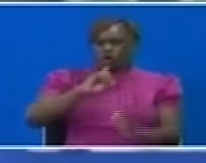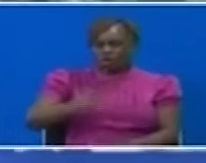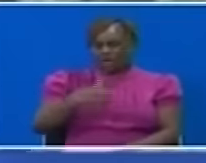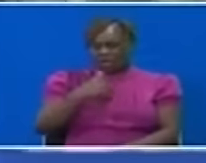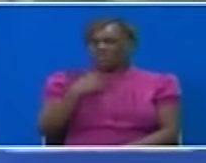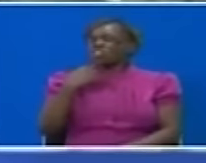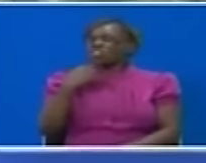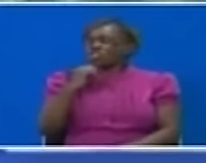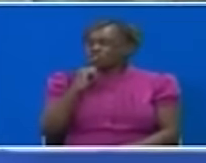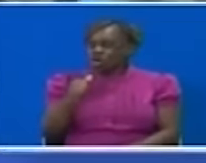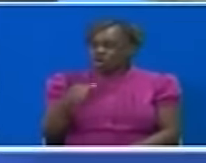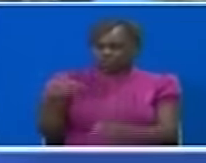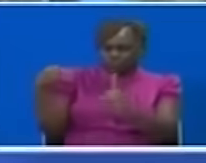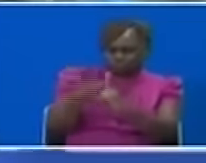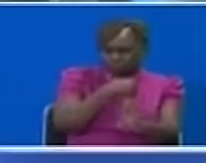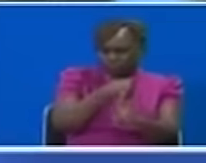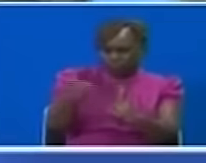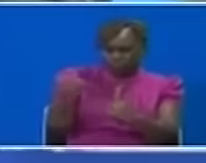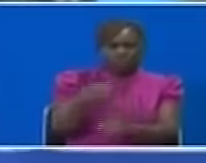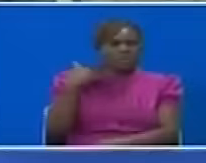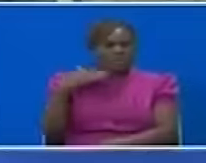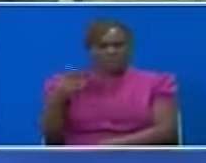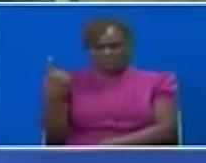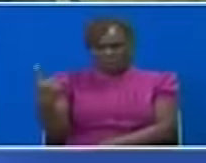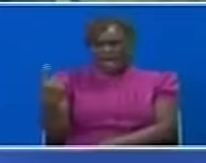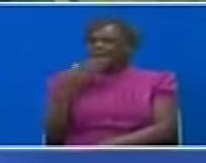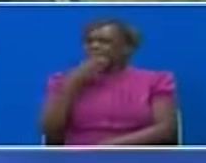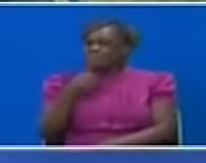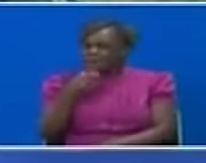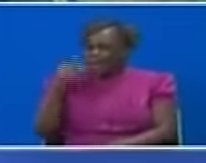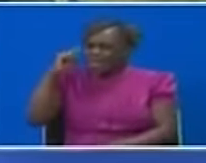violence and hatred, the frustration in the deeds of a single man and his